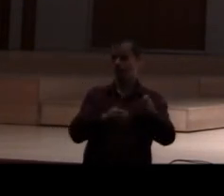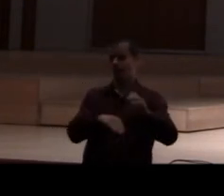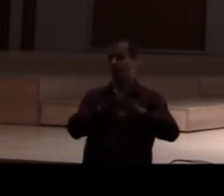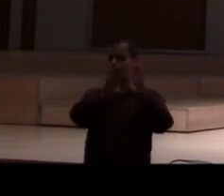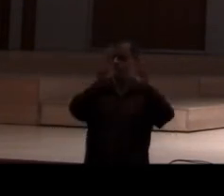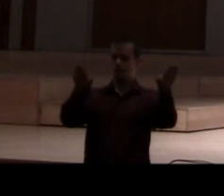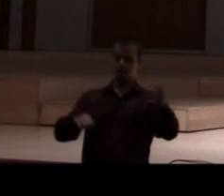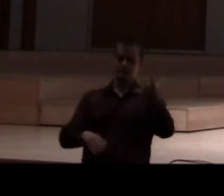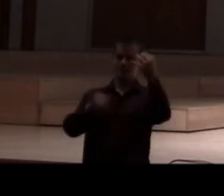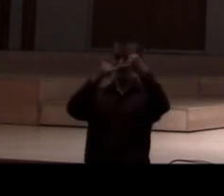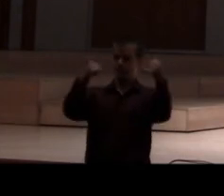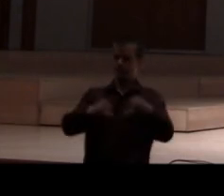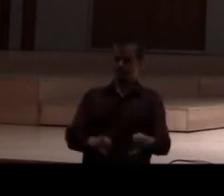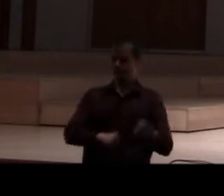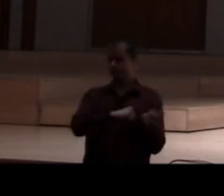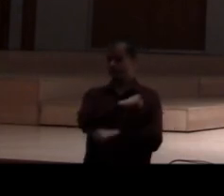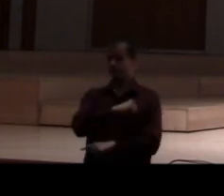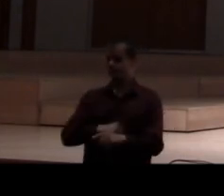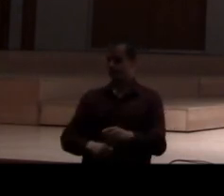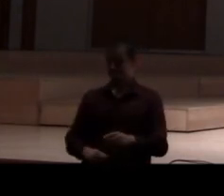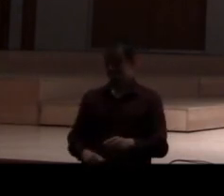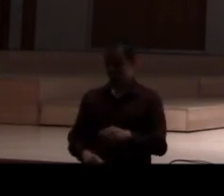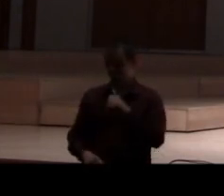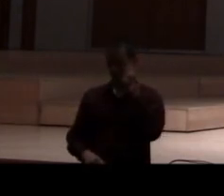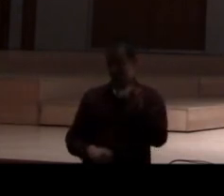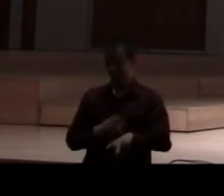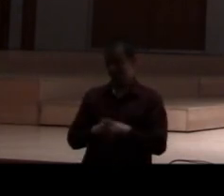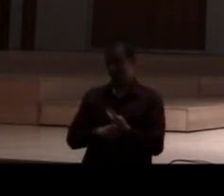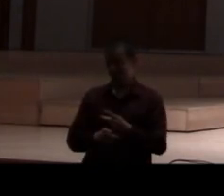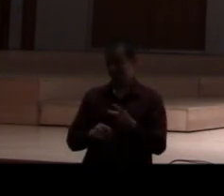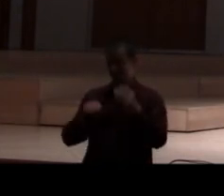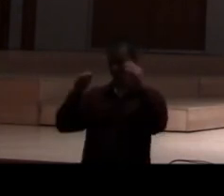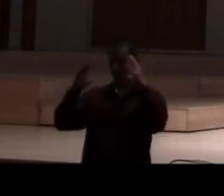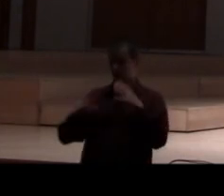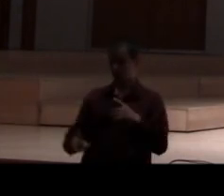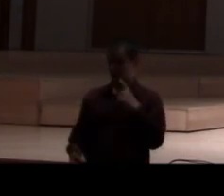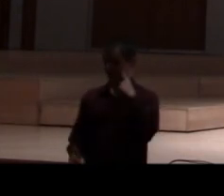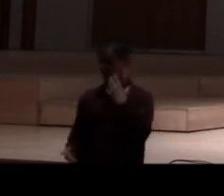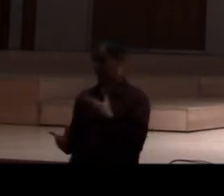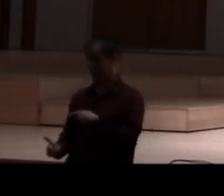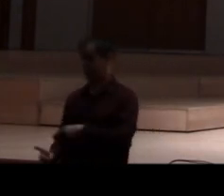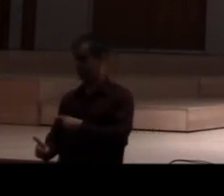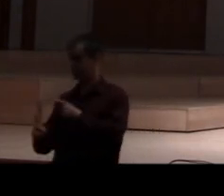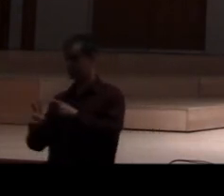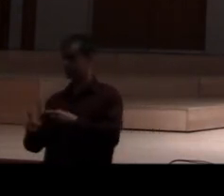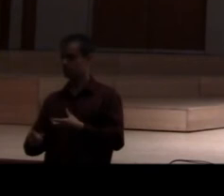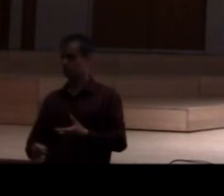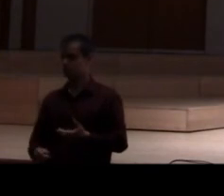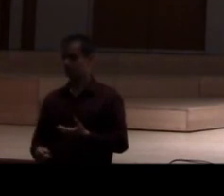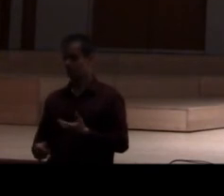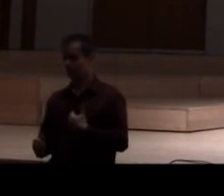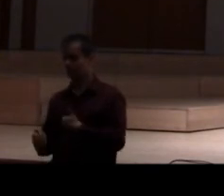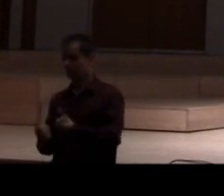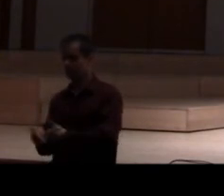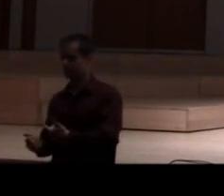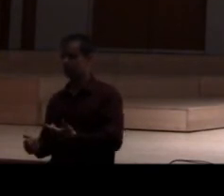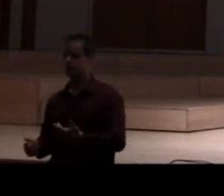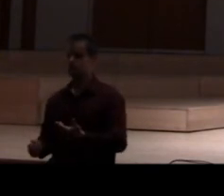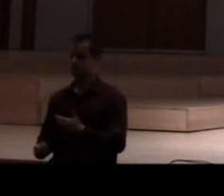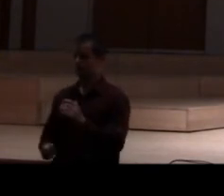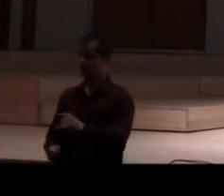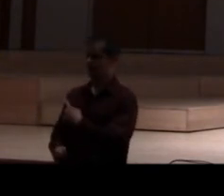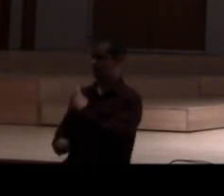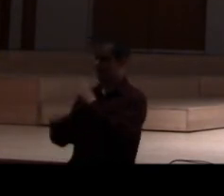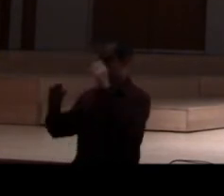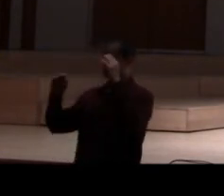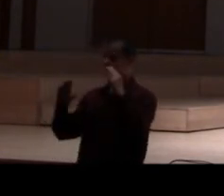blackboard as punishment type teacher that I thought Laura Ingalls Wilder maybe was, or that I was sort of emulating in a weird way. This is the